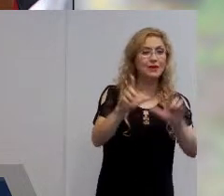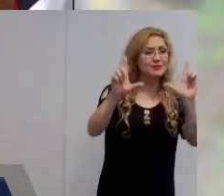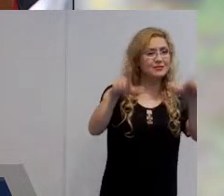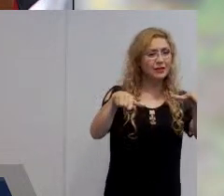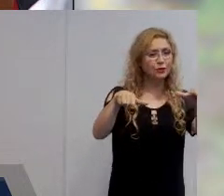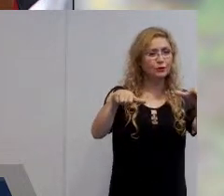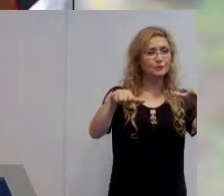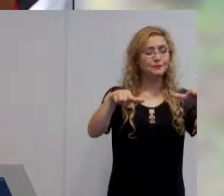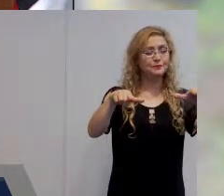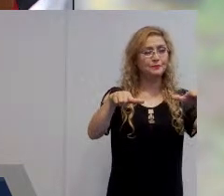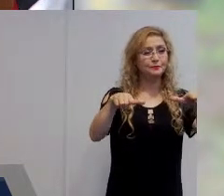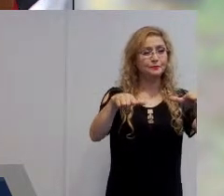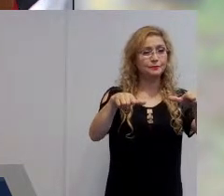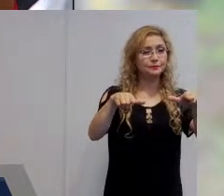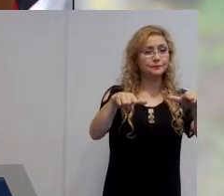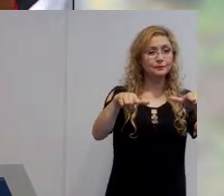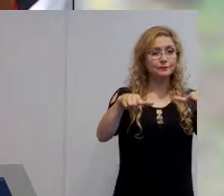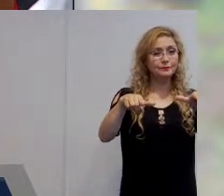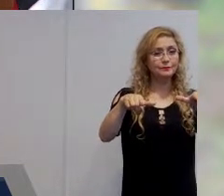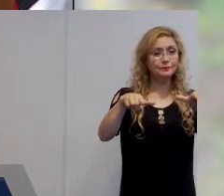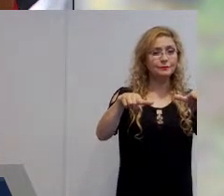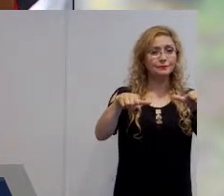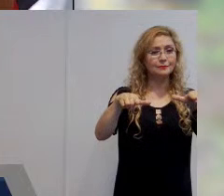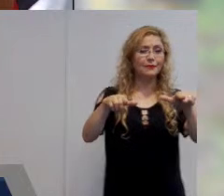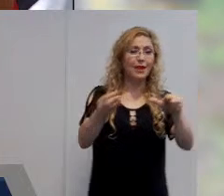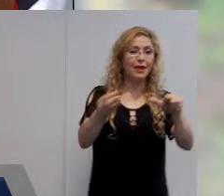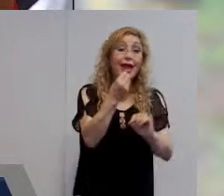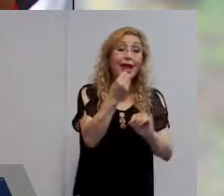million annually to economic output,